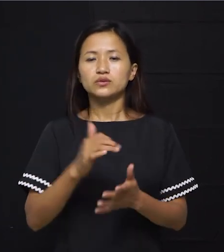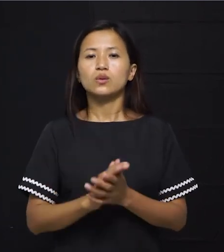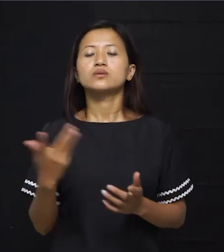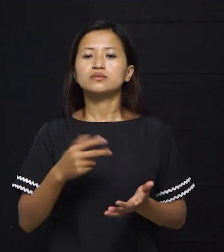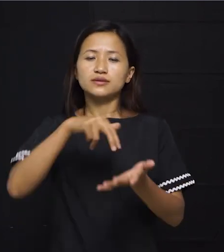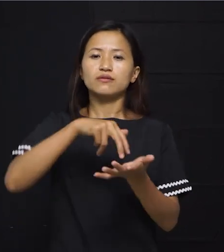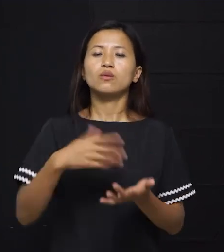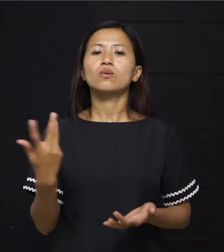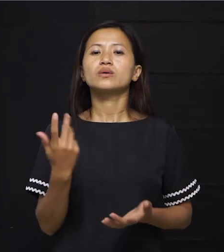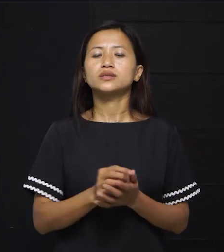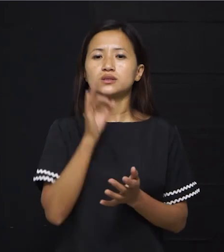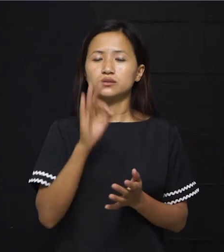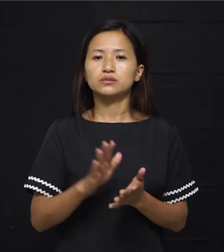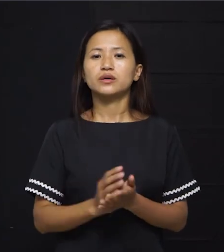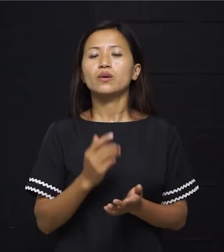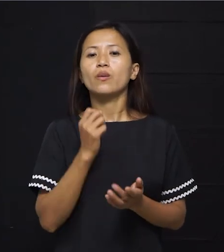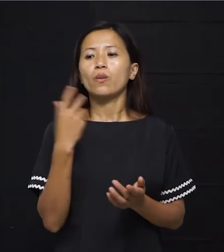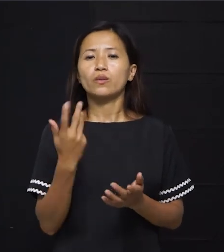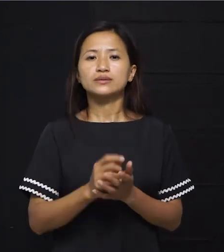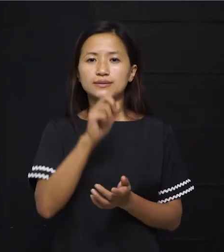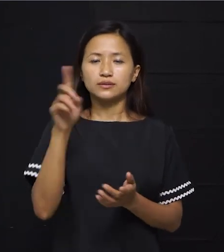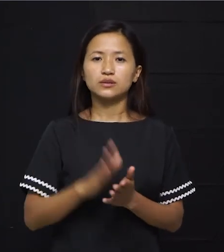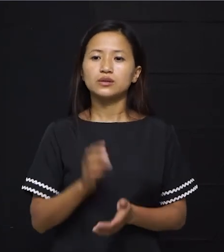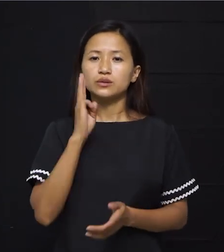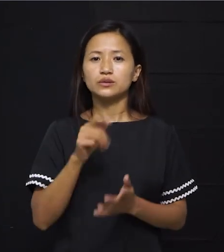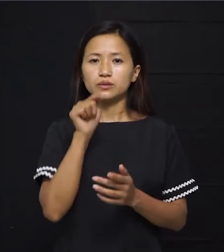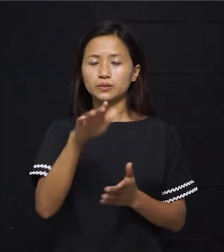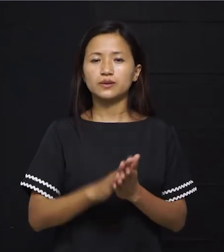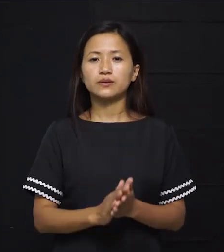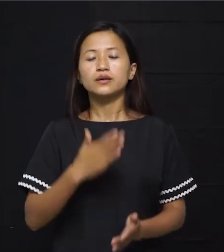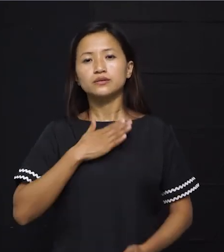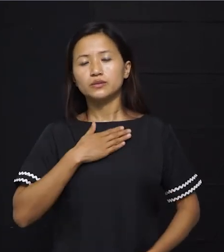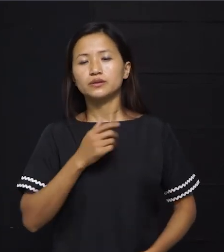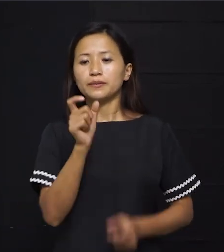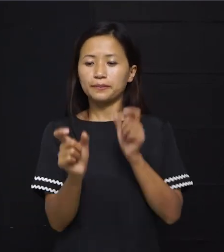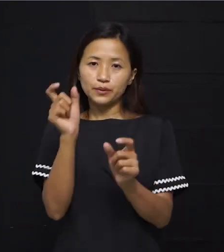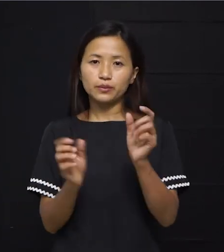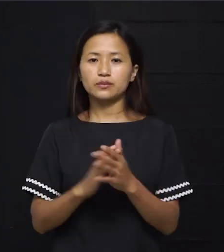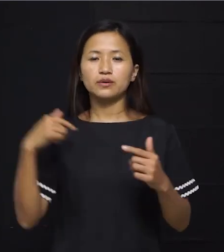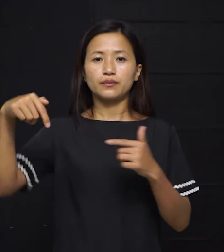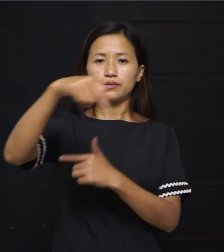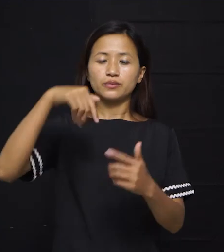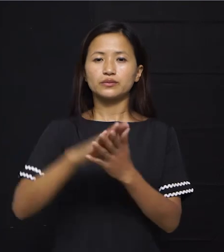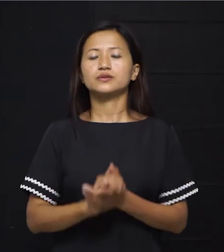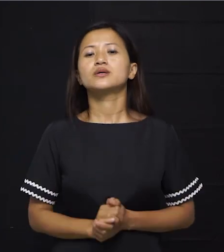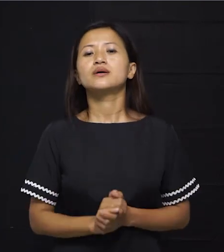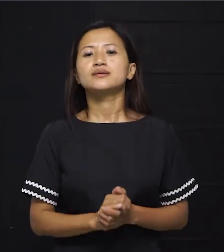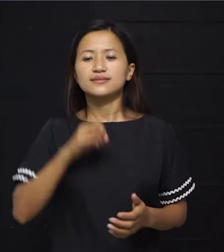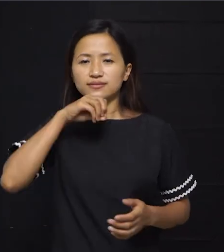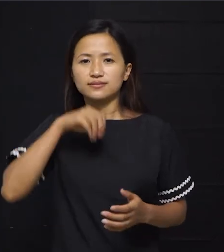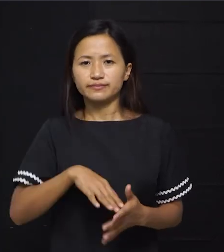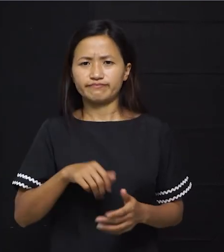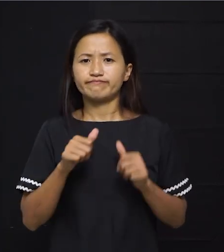right and what is true. Then only you will be respected by people around you. You are still young, I know